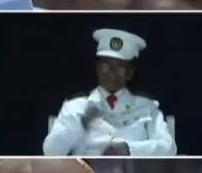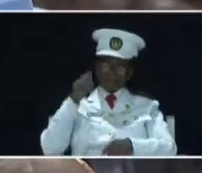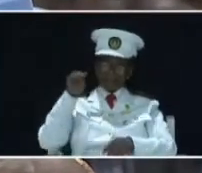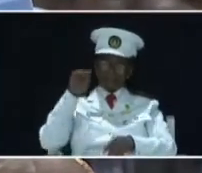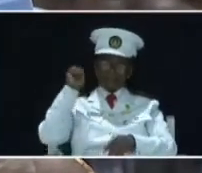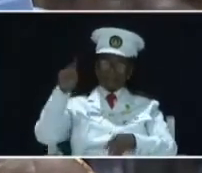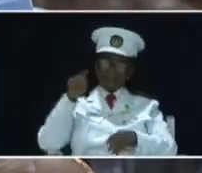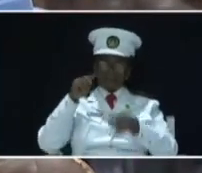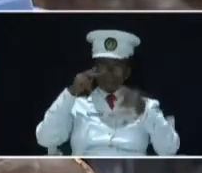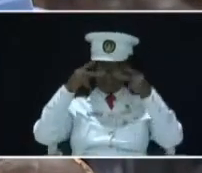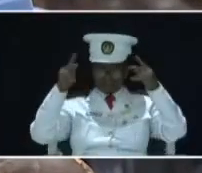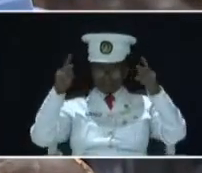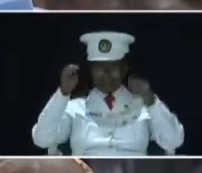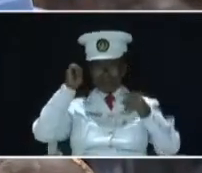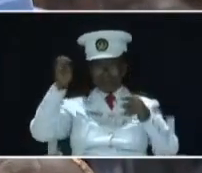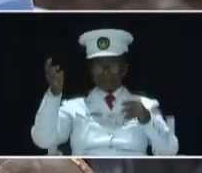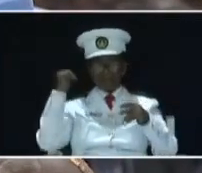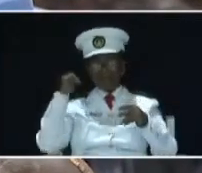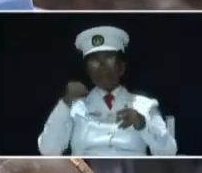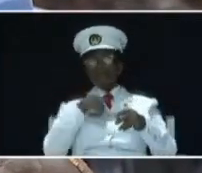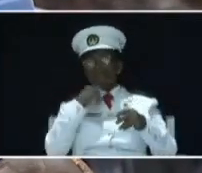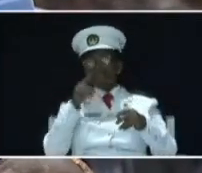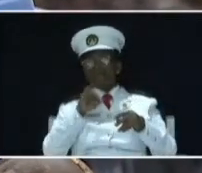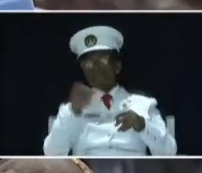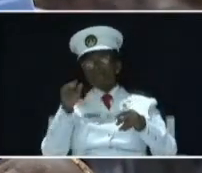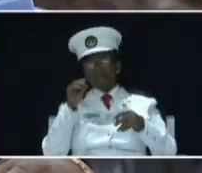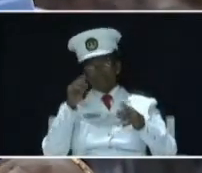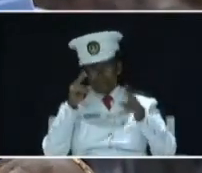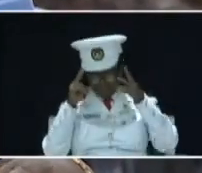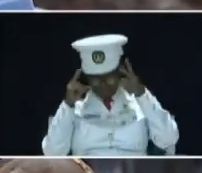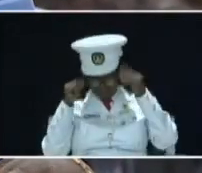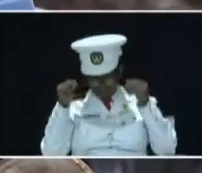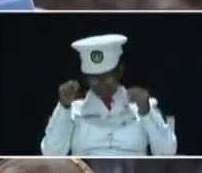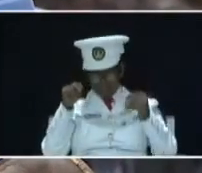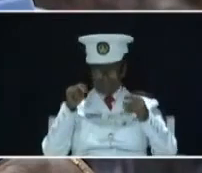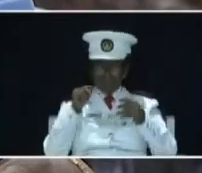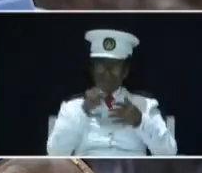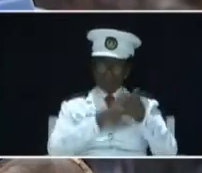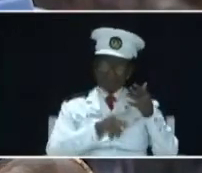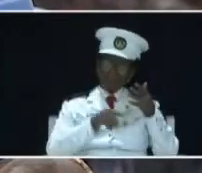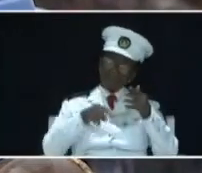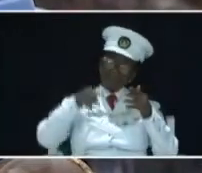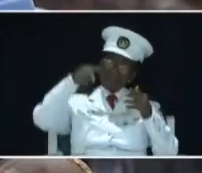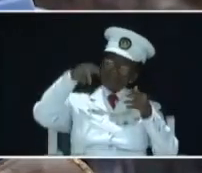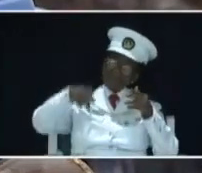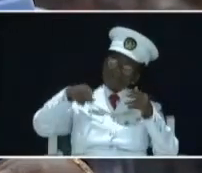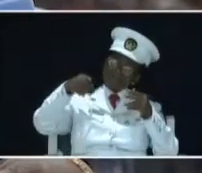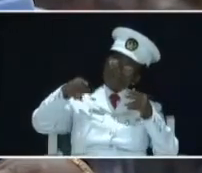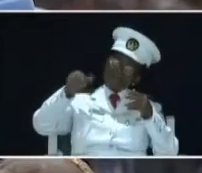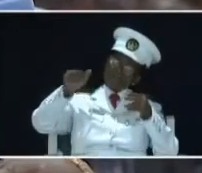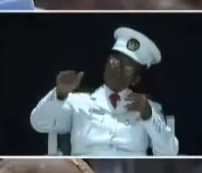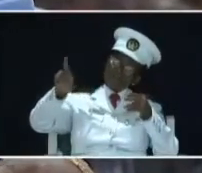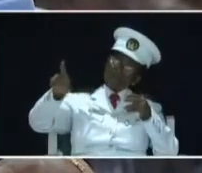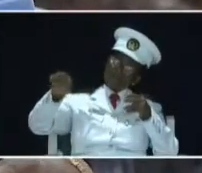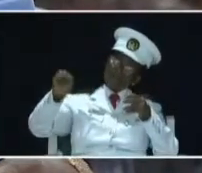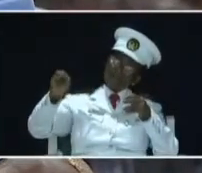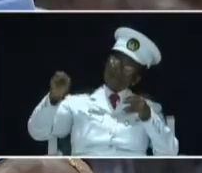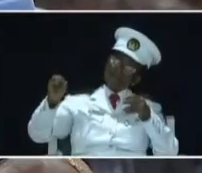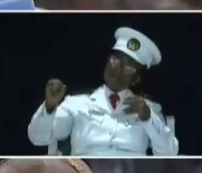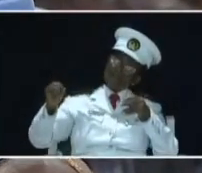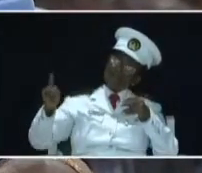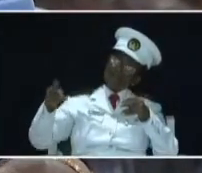In other words, he was telling Moses, one day, Pharaoh will come and beg you for a